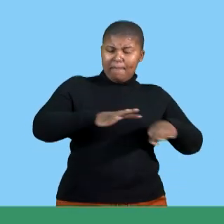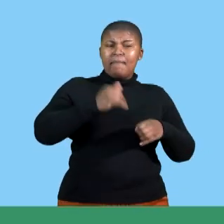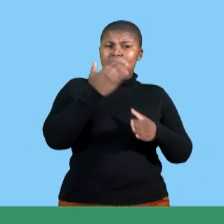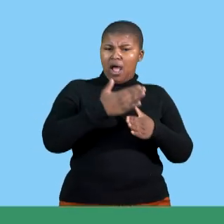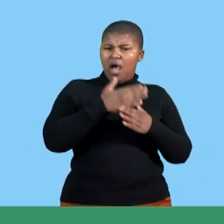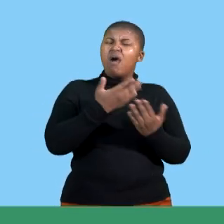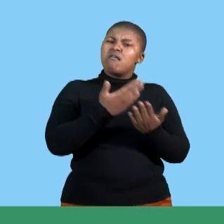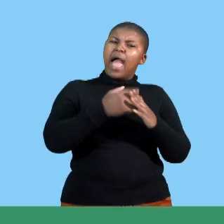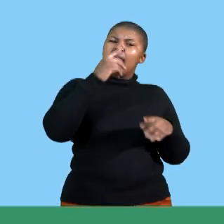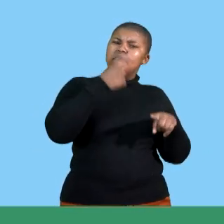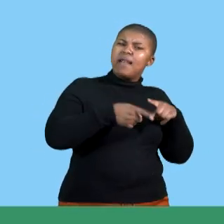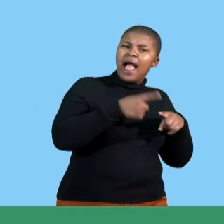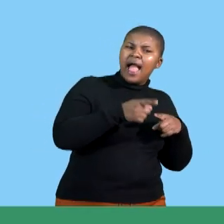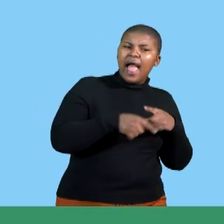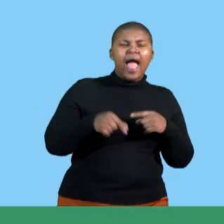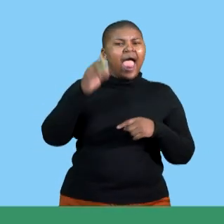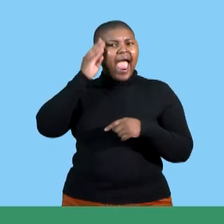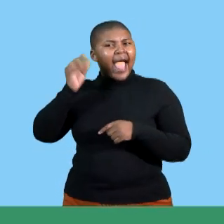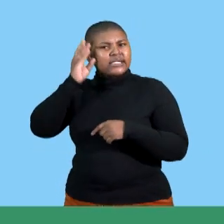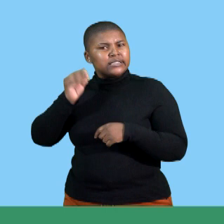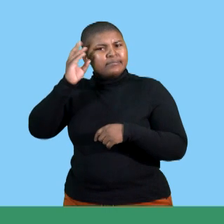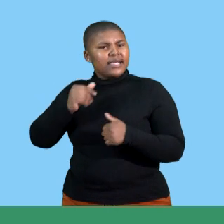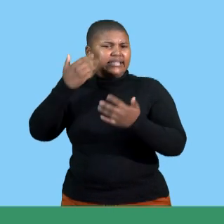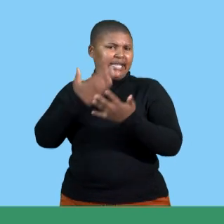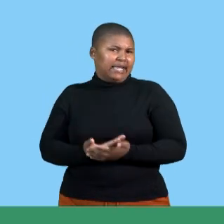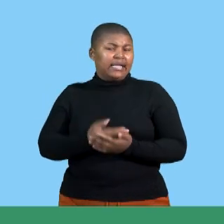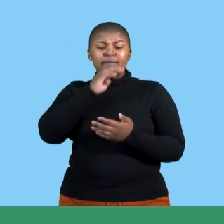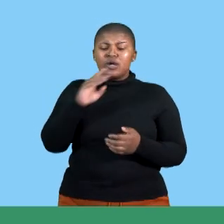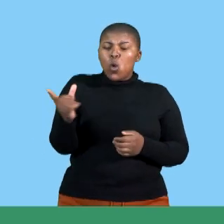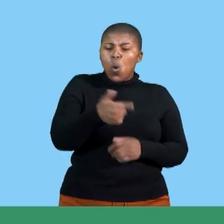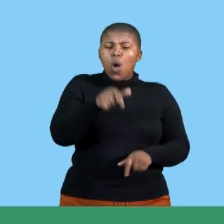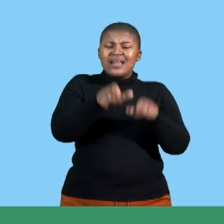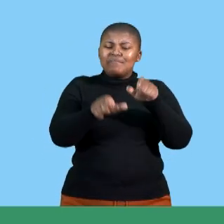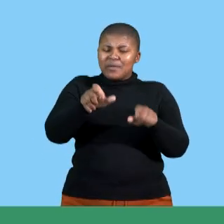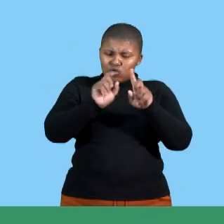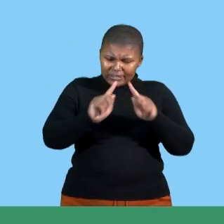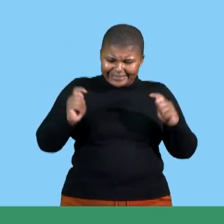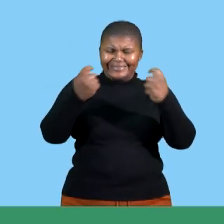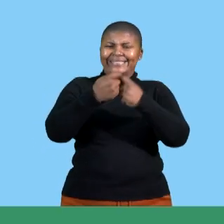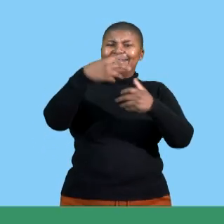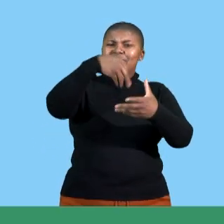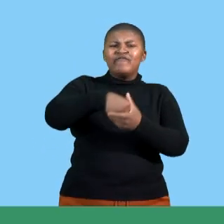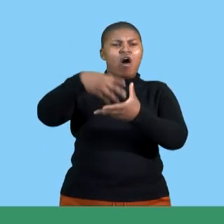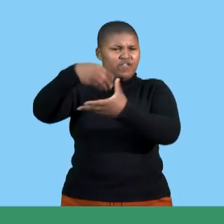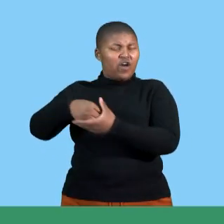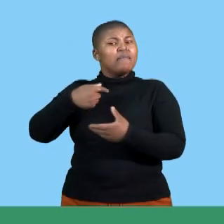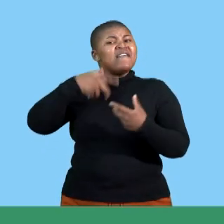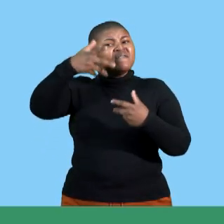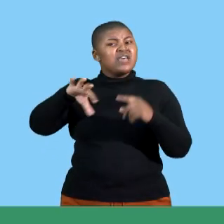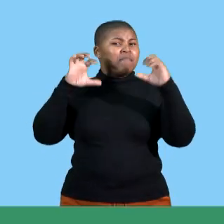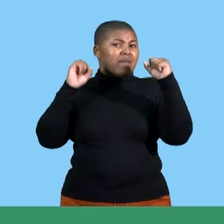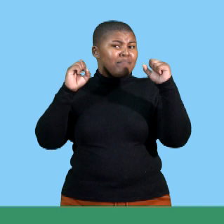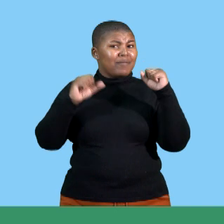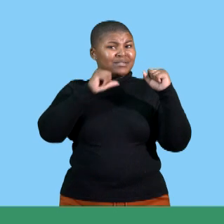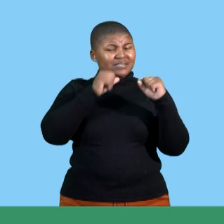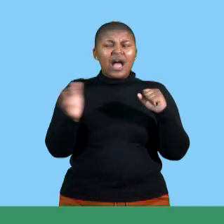experimentation in the workplace. So spirit of play is whereby everybody is part of it. It's basically speaking about what I just mentioned up